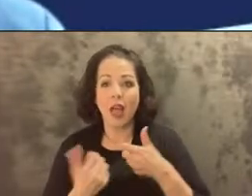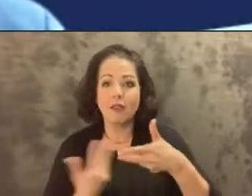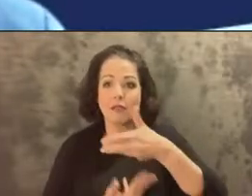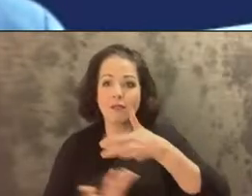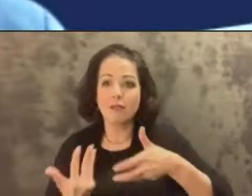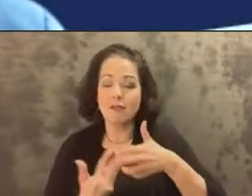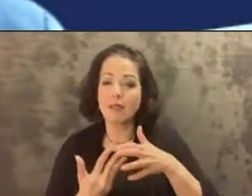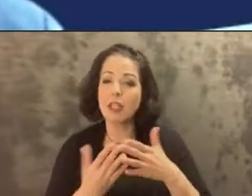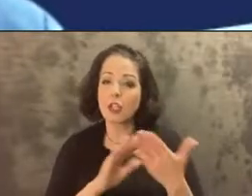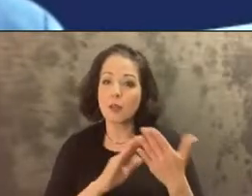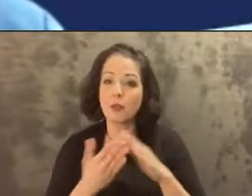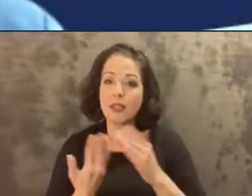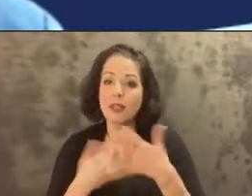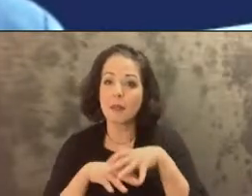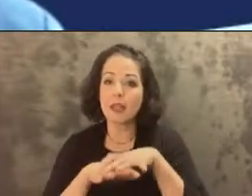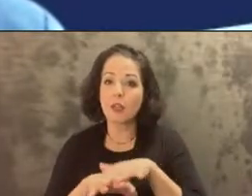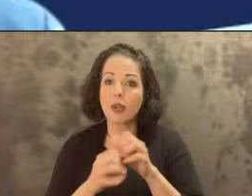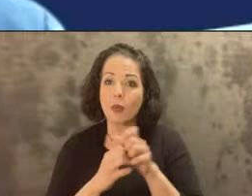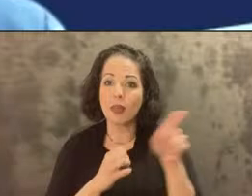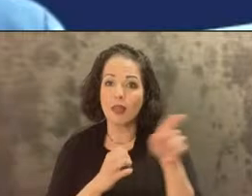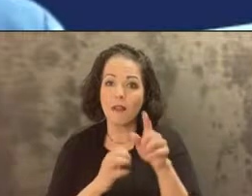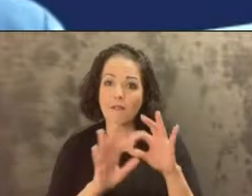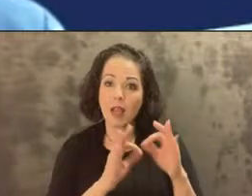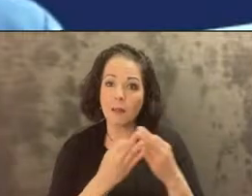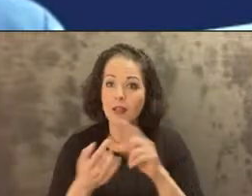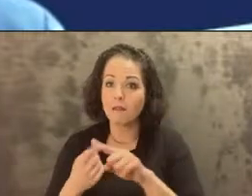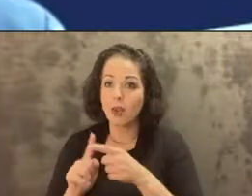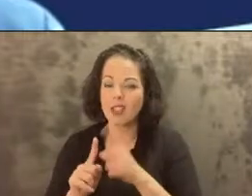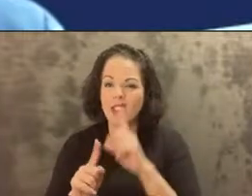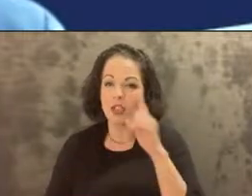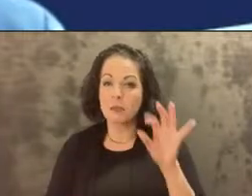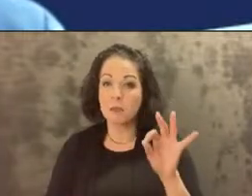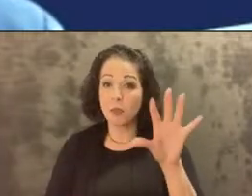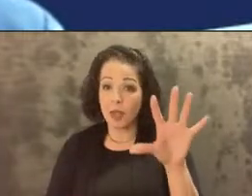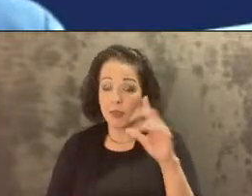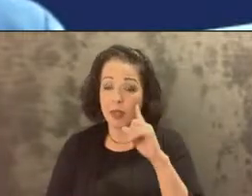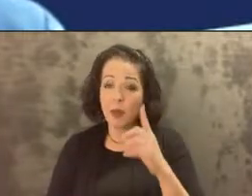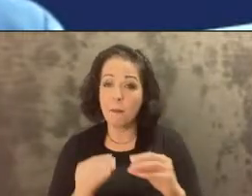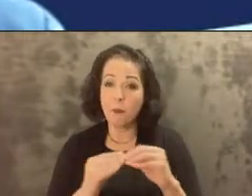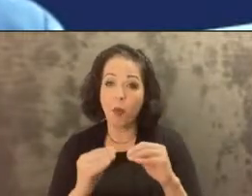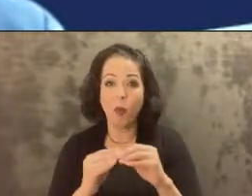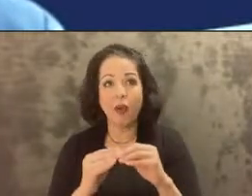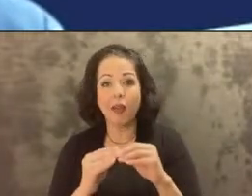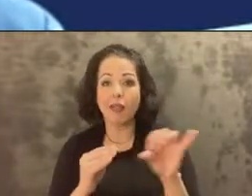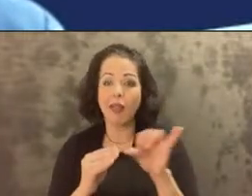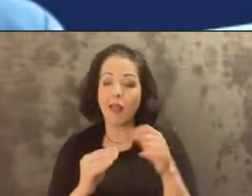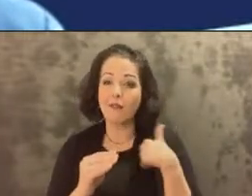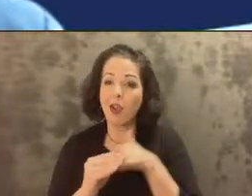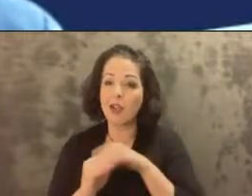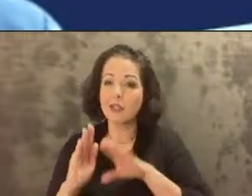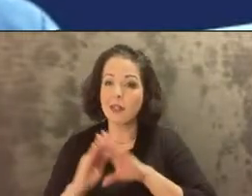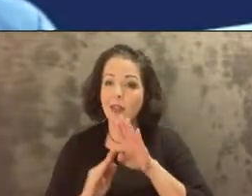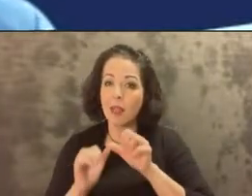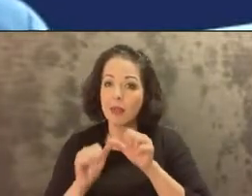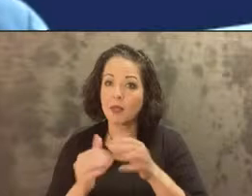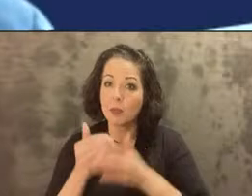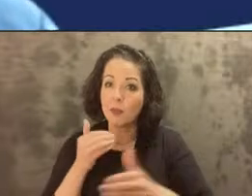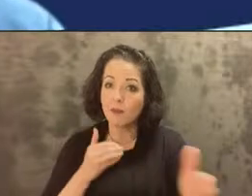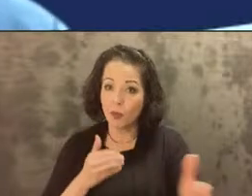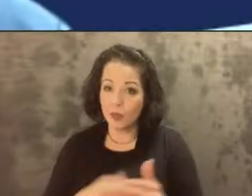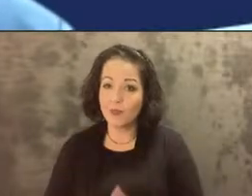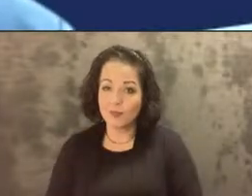integrated with their family and friends. So I just put that out there as more for us to develop as we move forward.